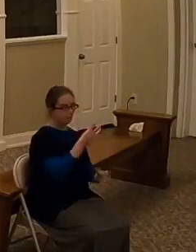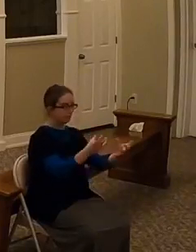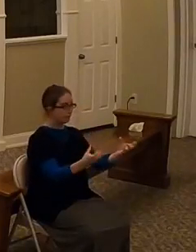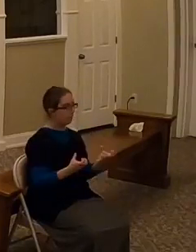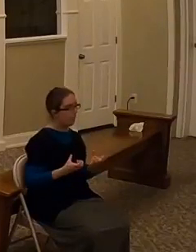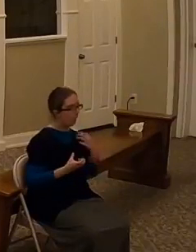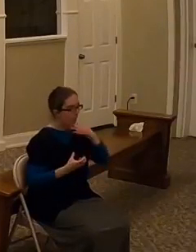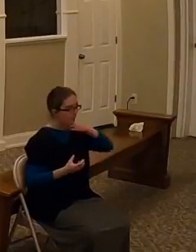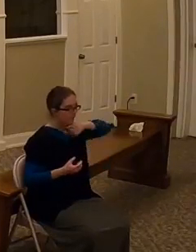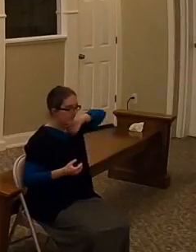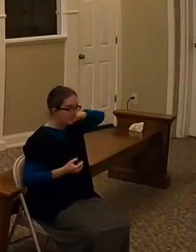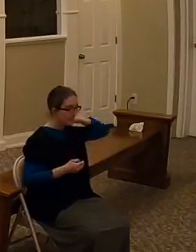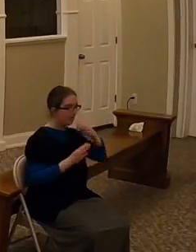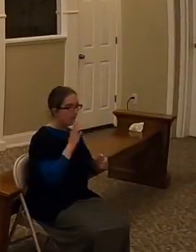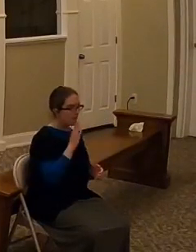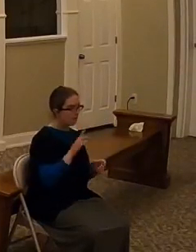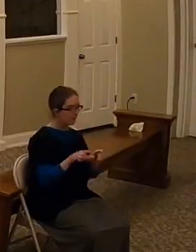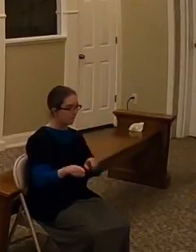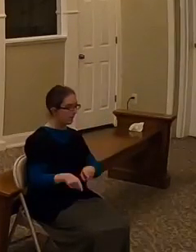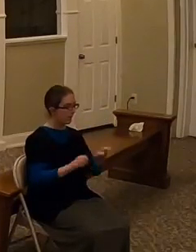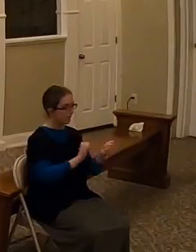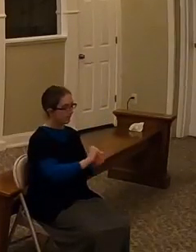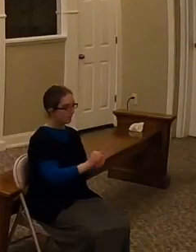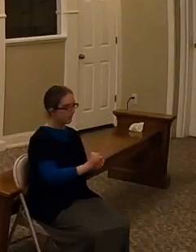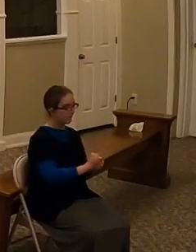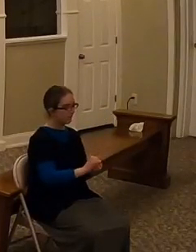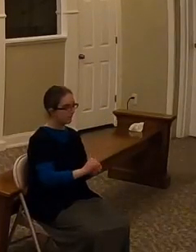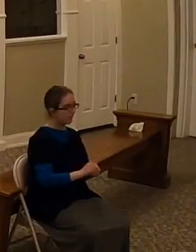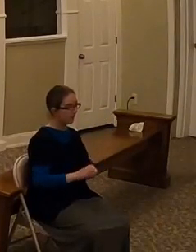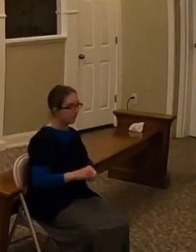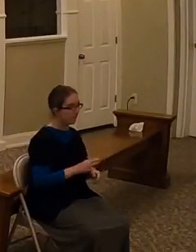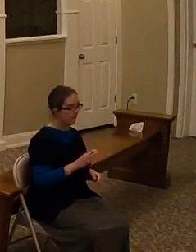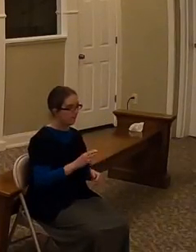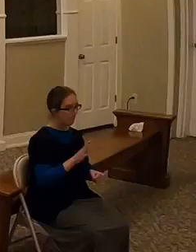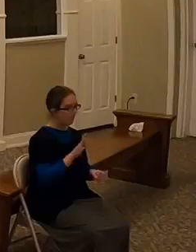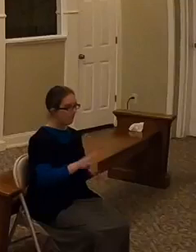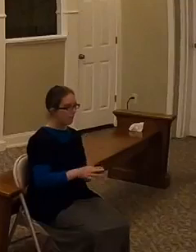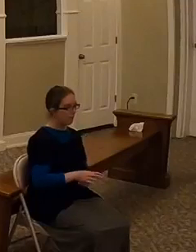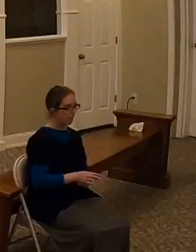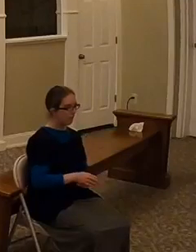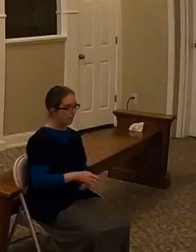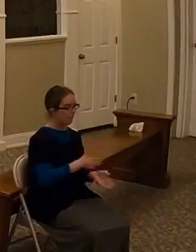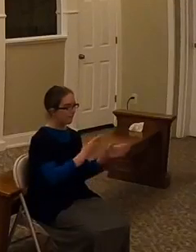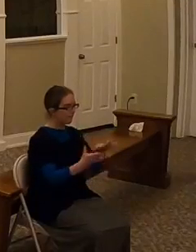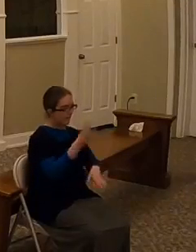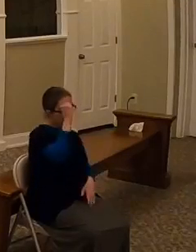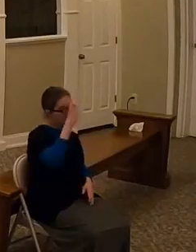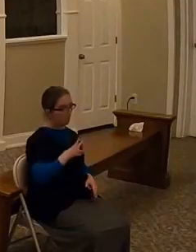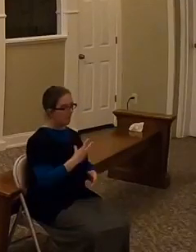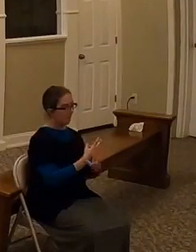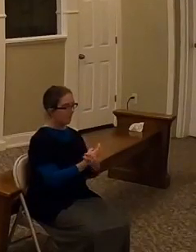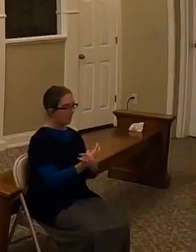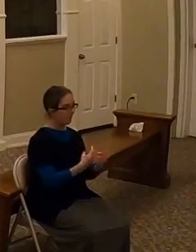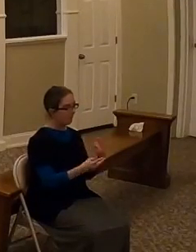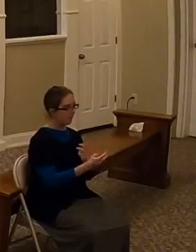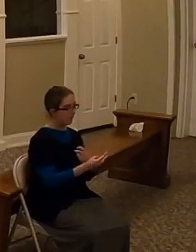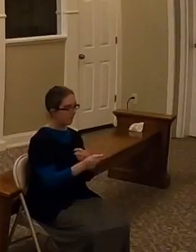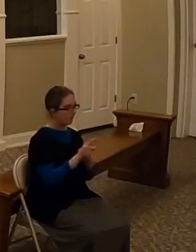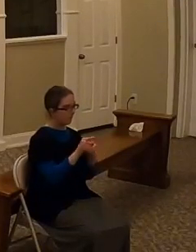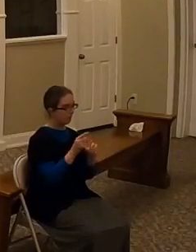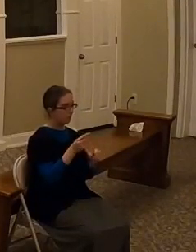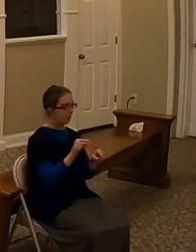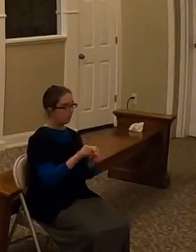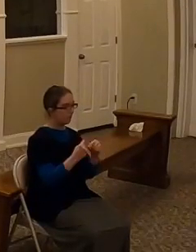to. And you can be as clean and holy on the outside, and you can be full of dead men's bones. Yes, sir. Jesus called one group of